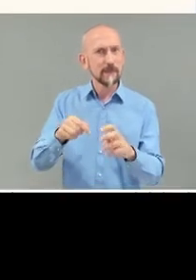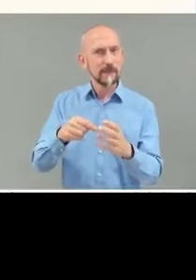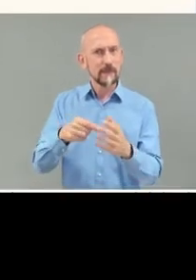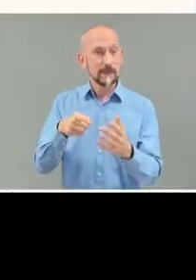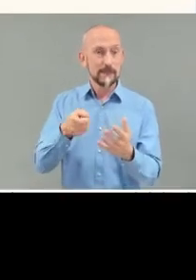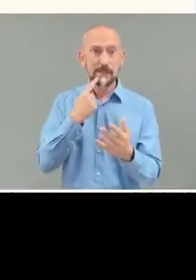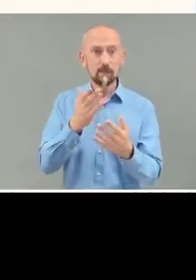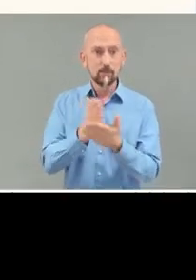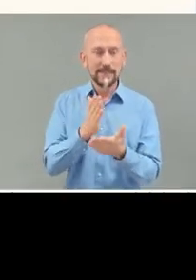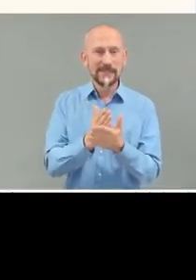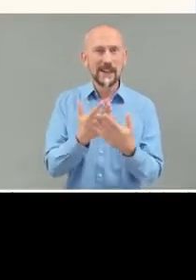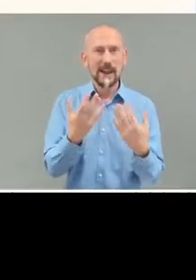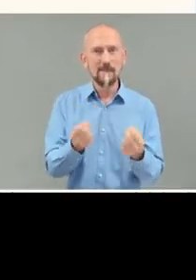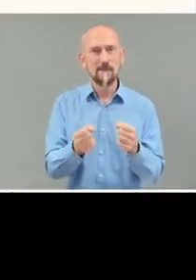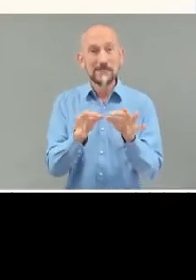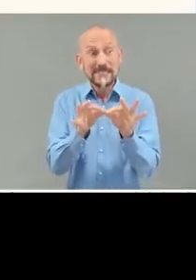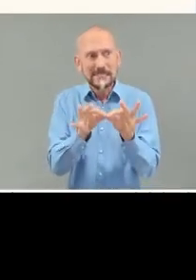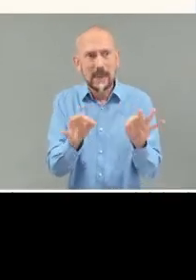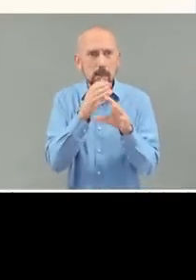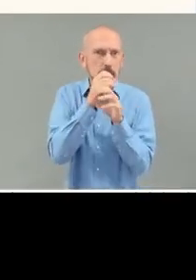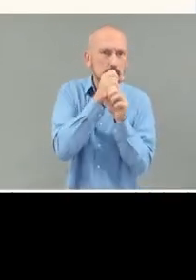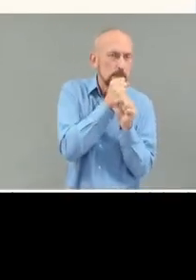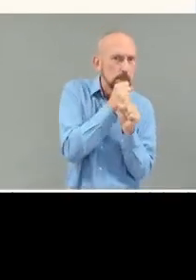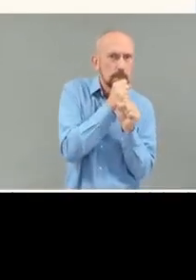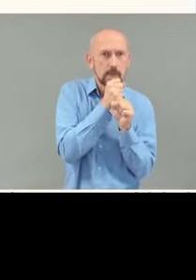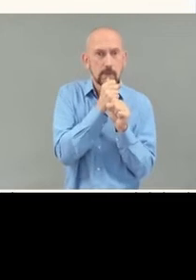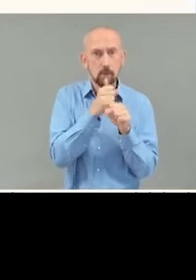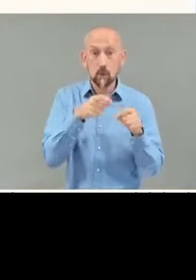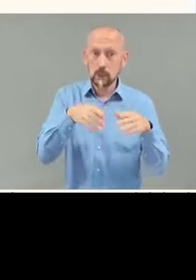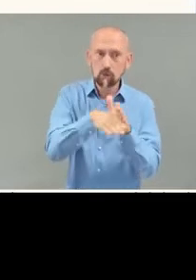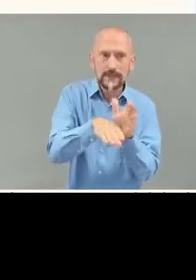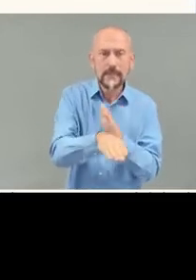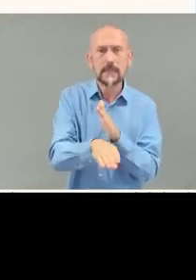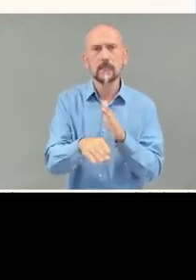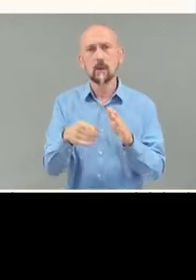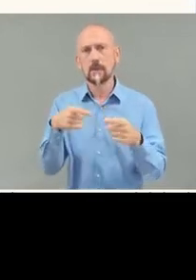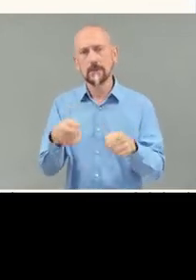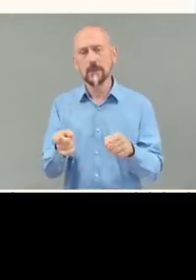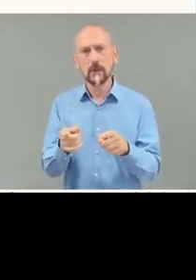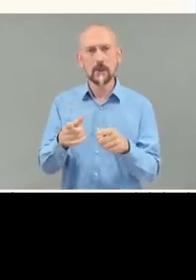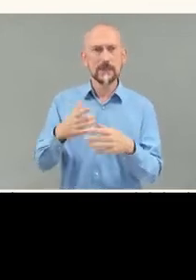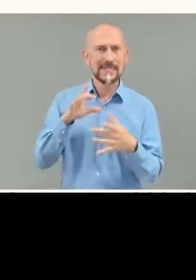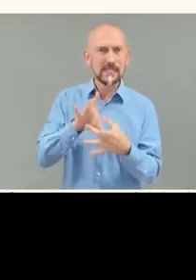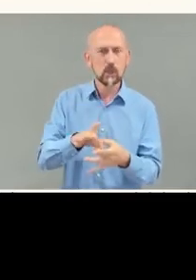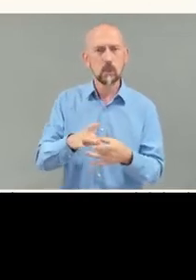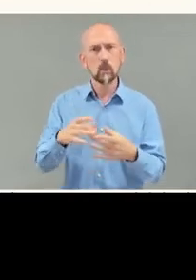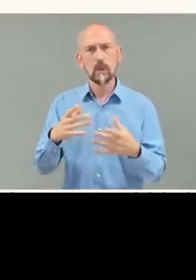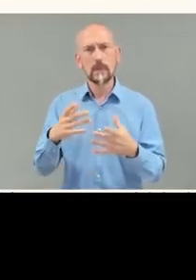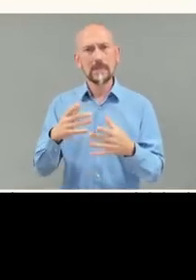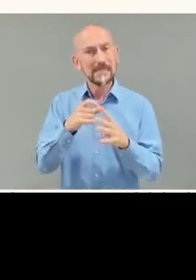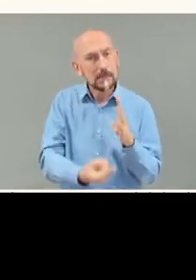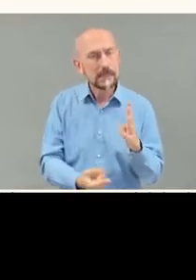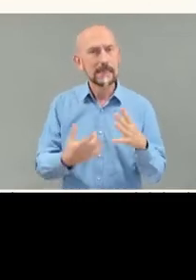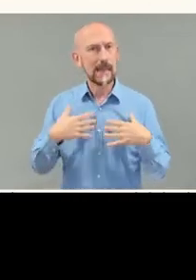silence within the training community for clinical psychology in regards to disability and health conditions. I think alongside